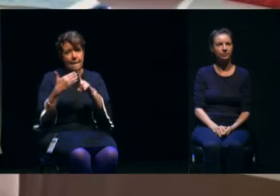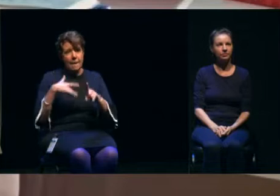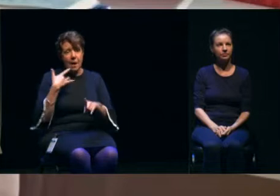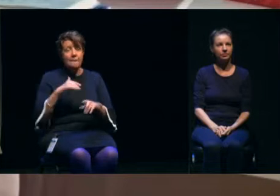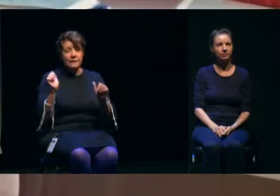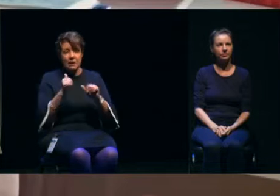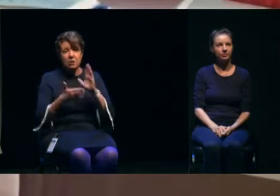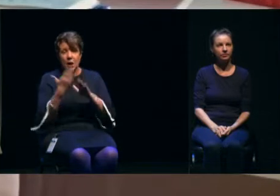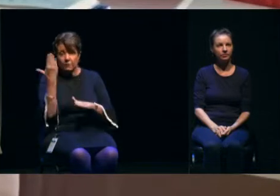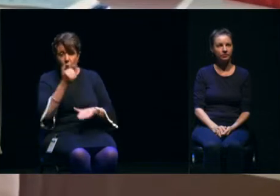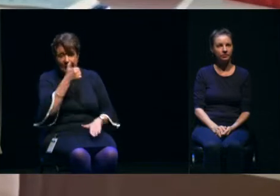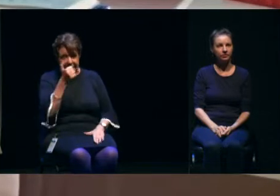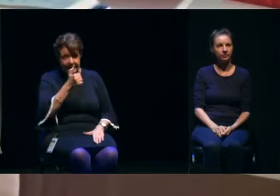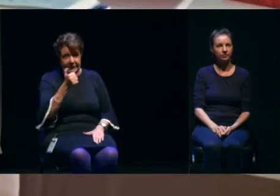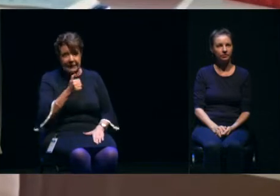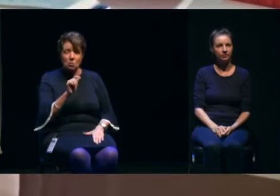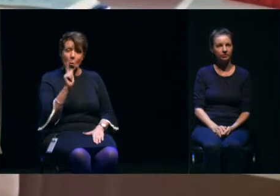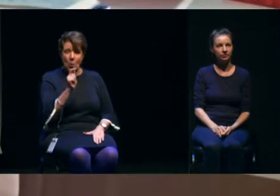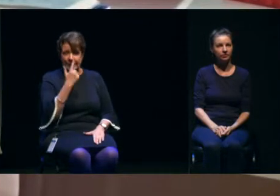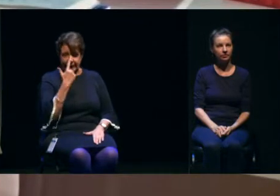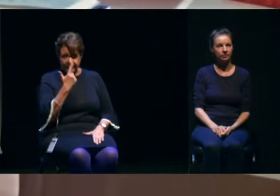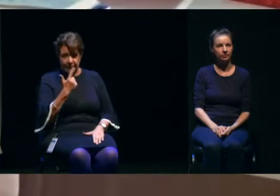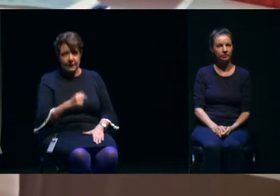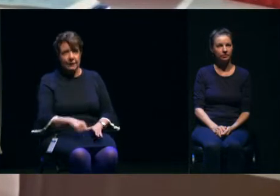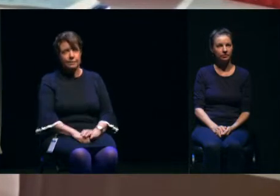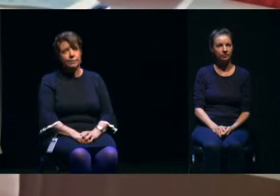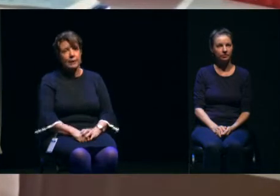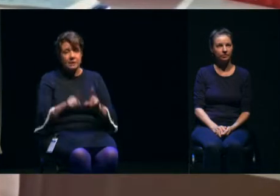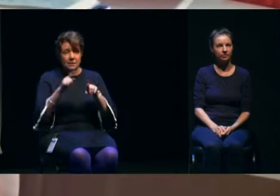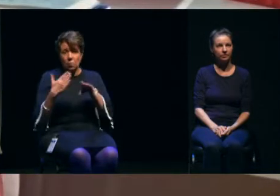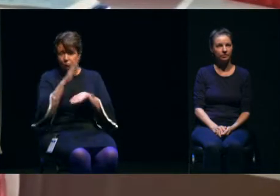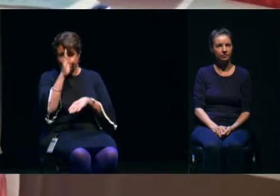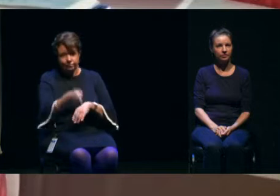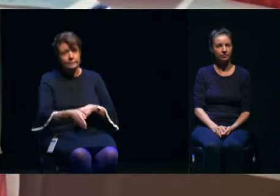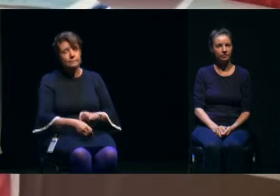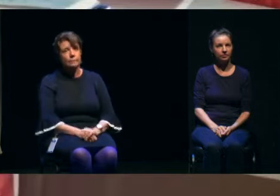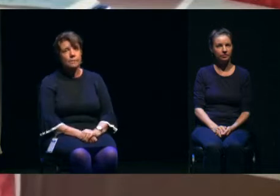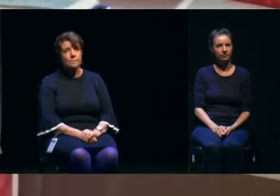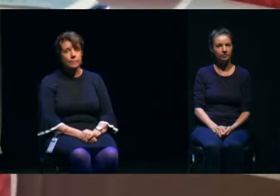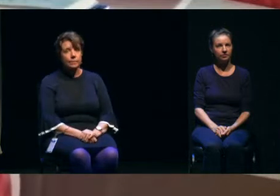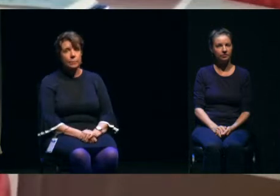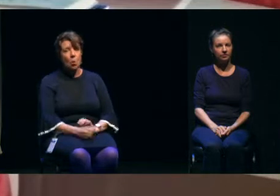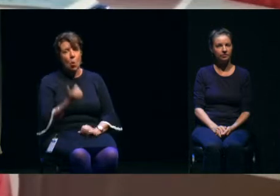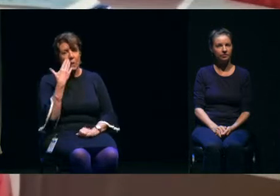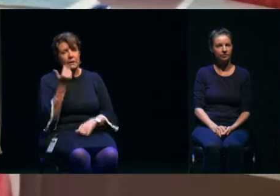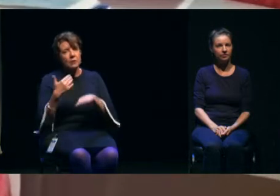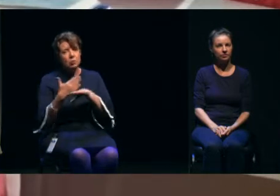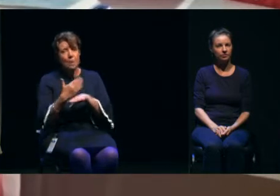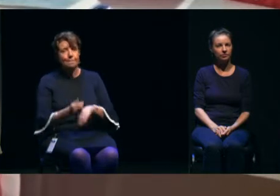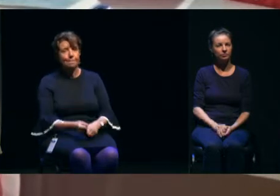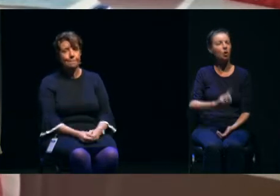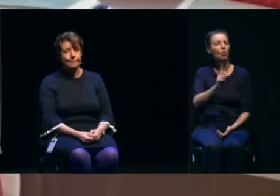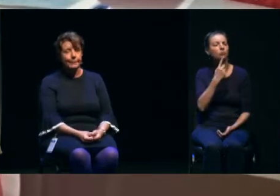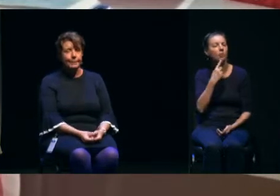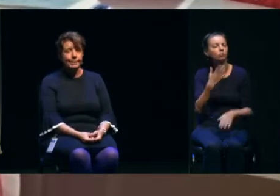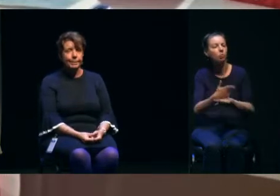finished high school at 16, almost 17, and I started working immediately. So I always had a job. What sort of jobs did